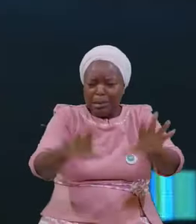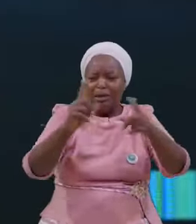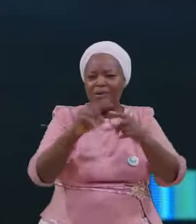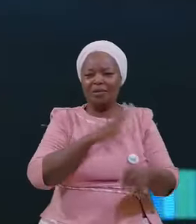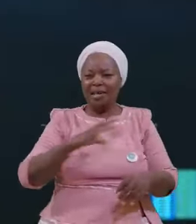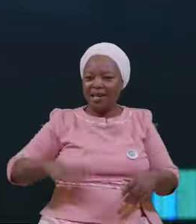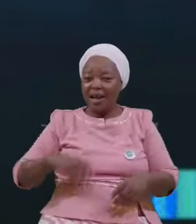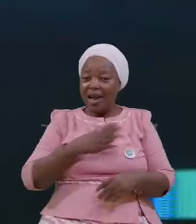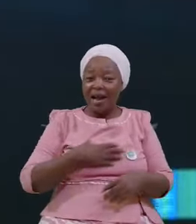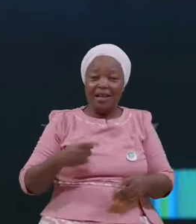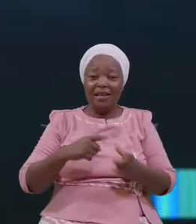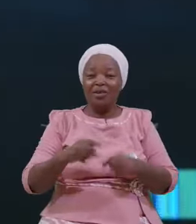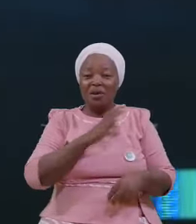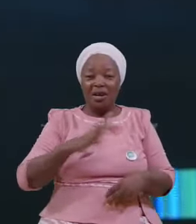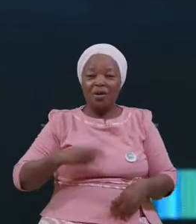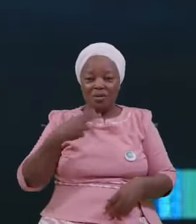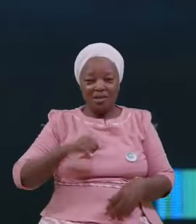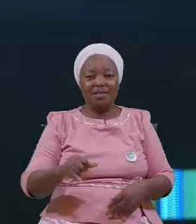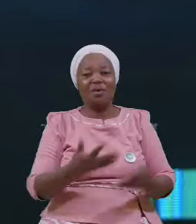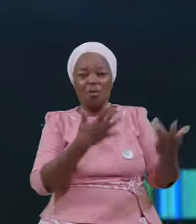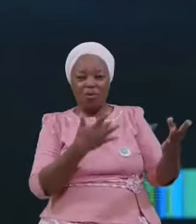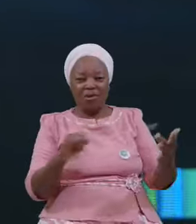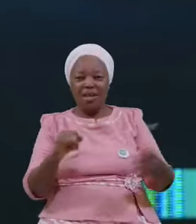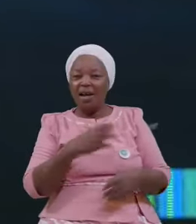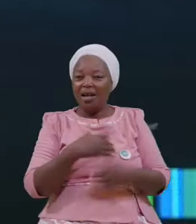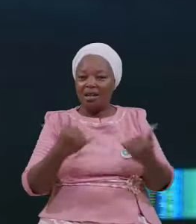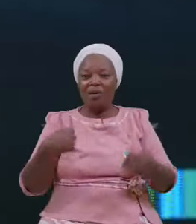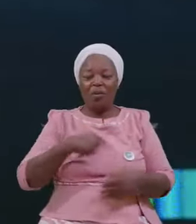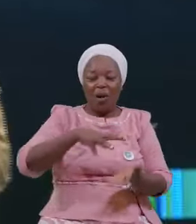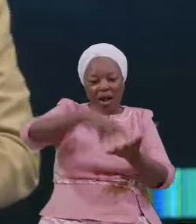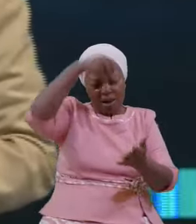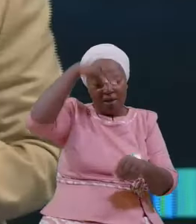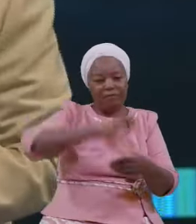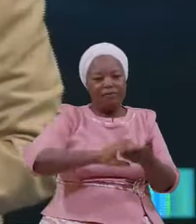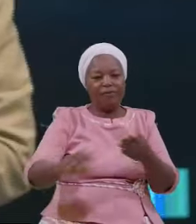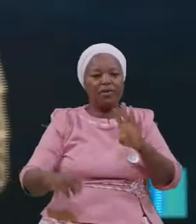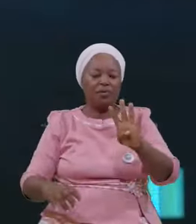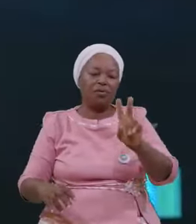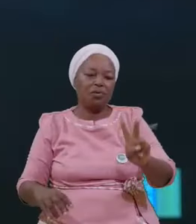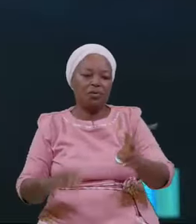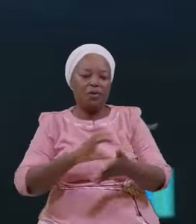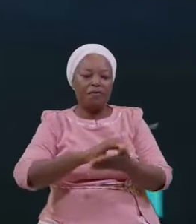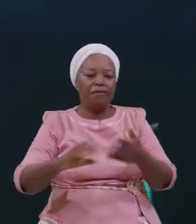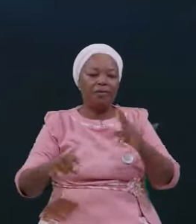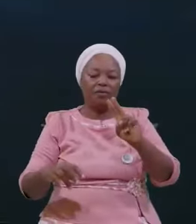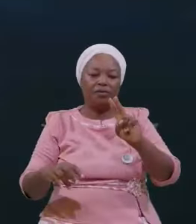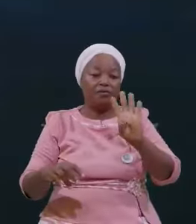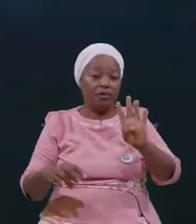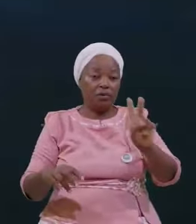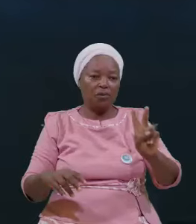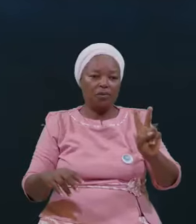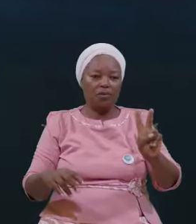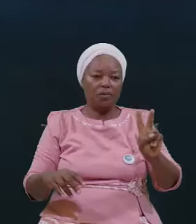was still waiting. And now we learn in verse 42. In verse 42, and